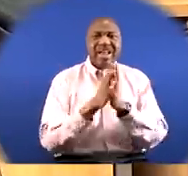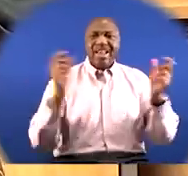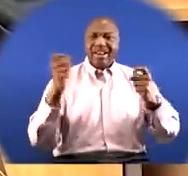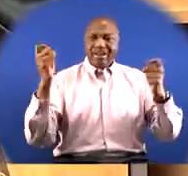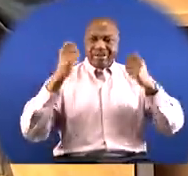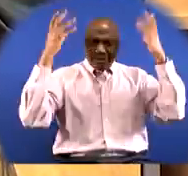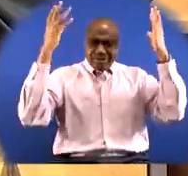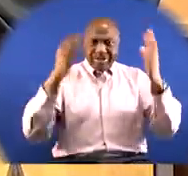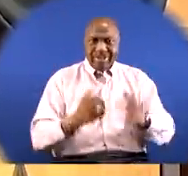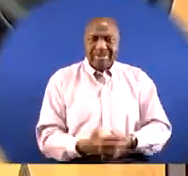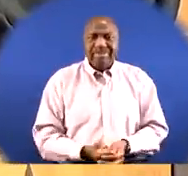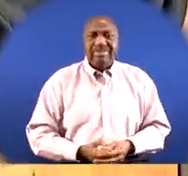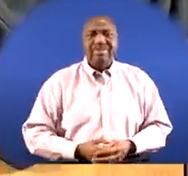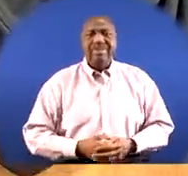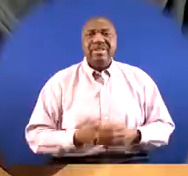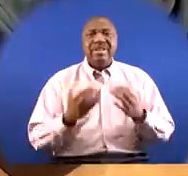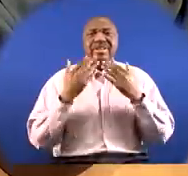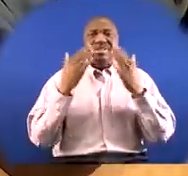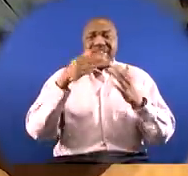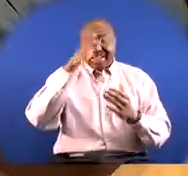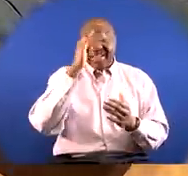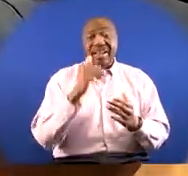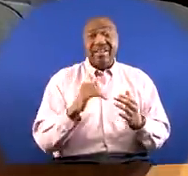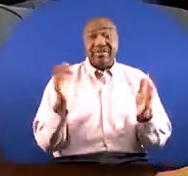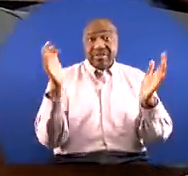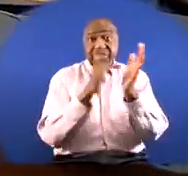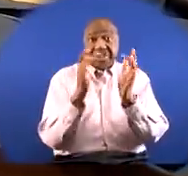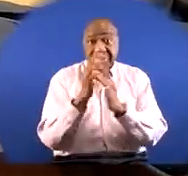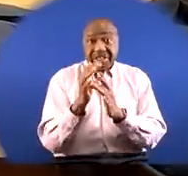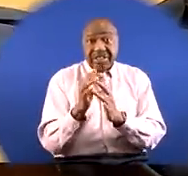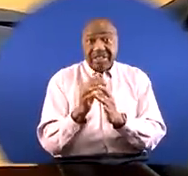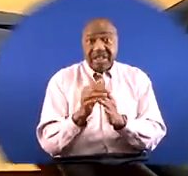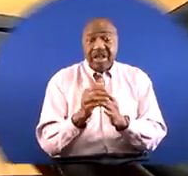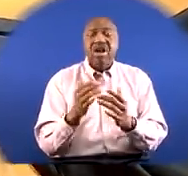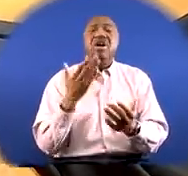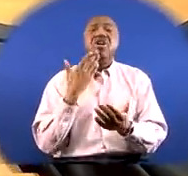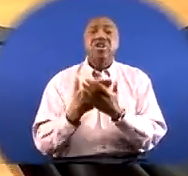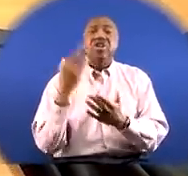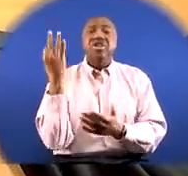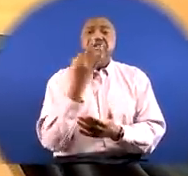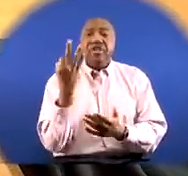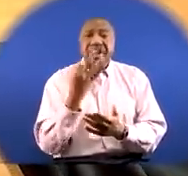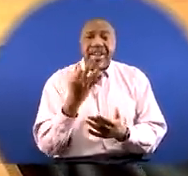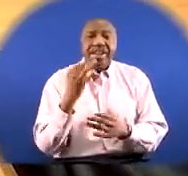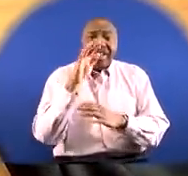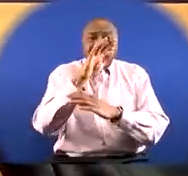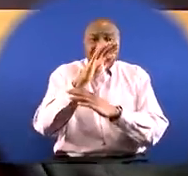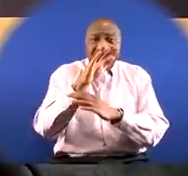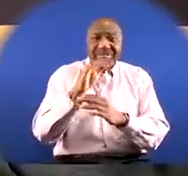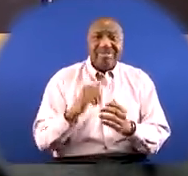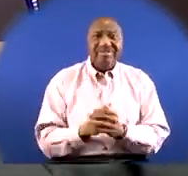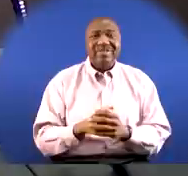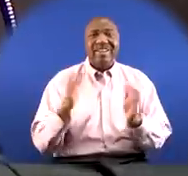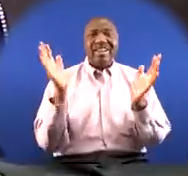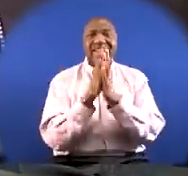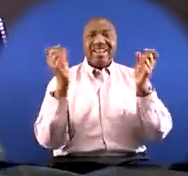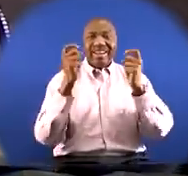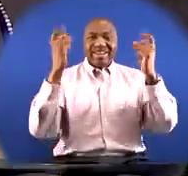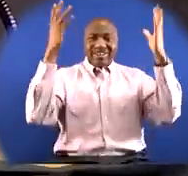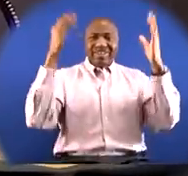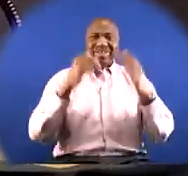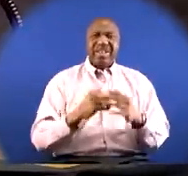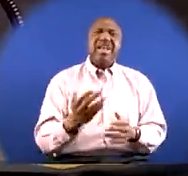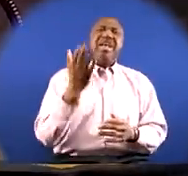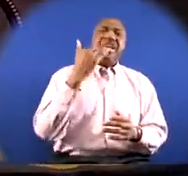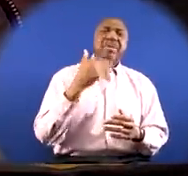Hallelujah. Thank God for Jesus on Good Friday afternoon. Hallelujah. Come